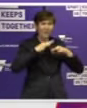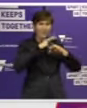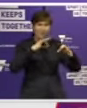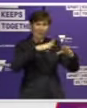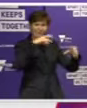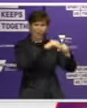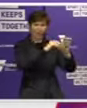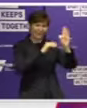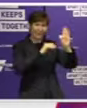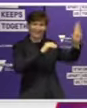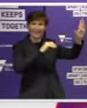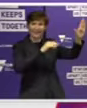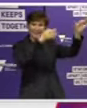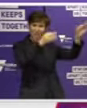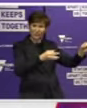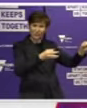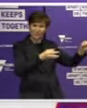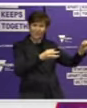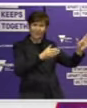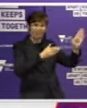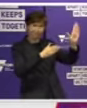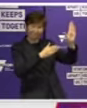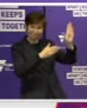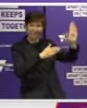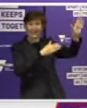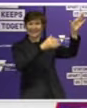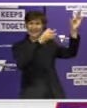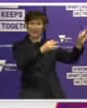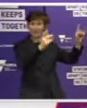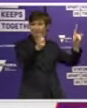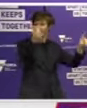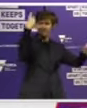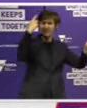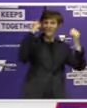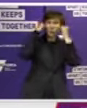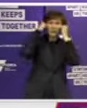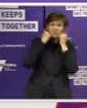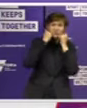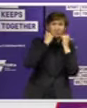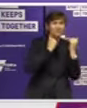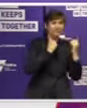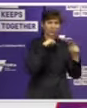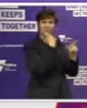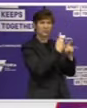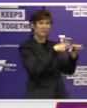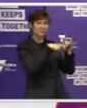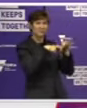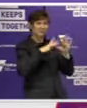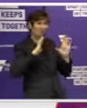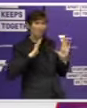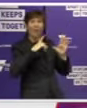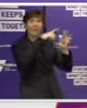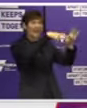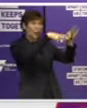whatsoever in who gets called. None at all. Nor do I have any involvement in what they're asked. Nor do I have any involvement,